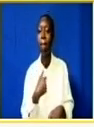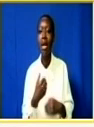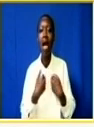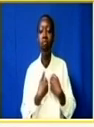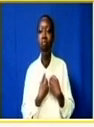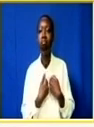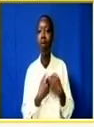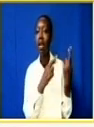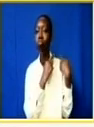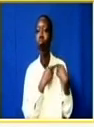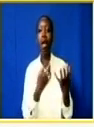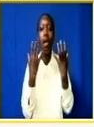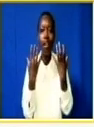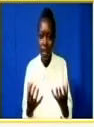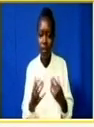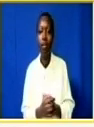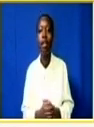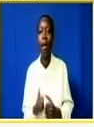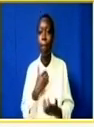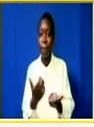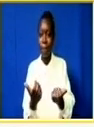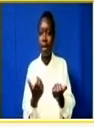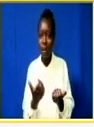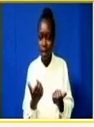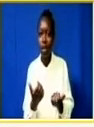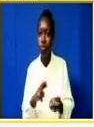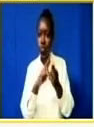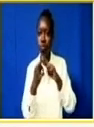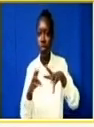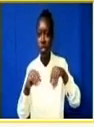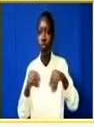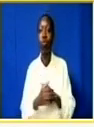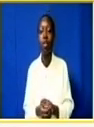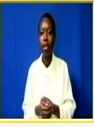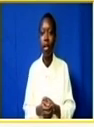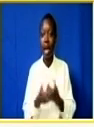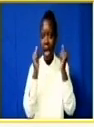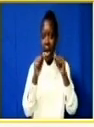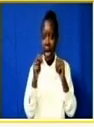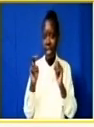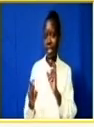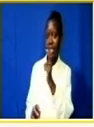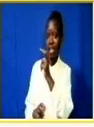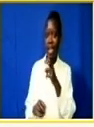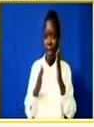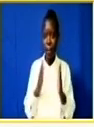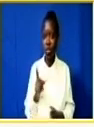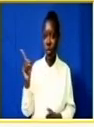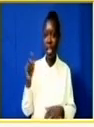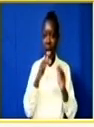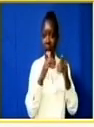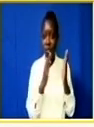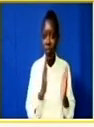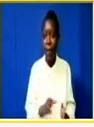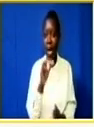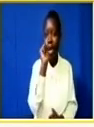need to make undo some the terraces. Mm. And if you look at that diagram, mm-hmm. you can see this part person here. This is farmer A, mm-hmm. your neighbor.